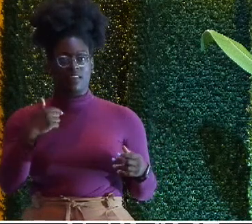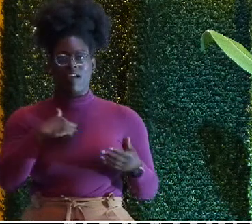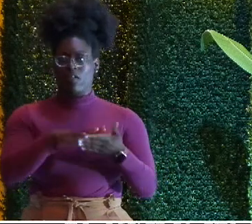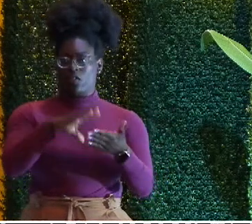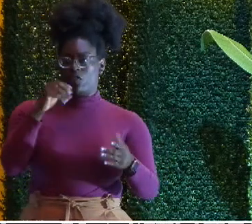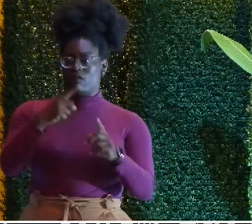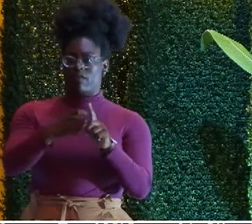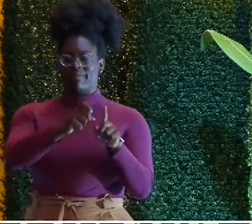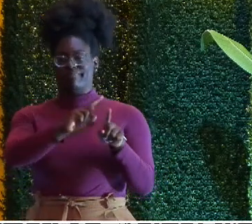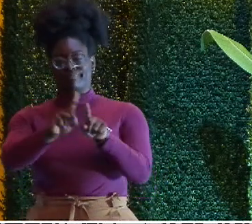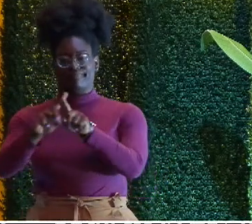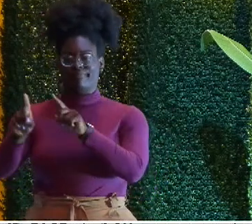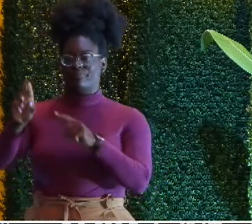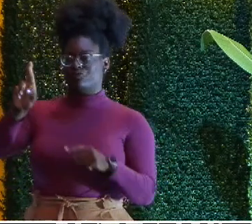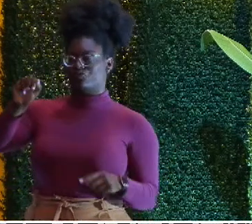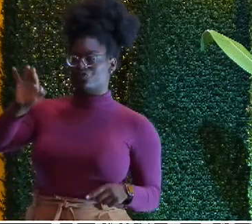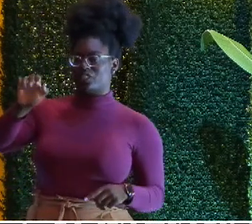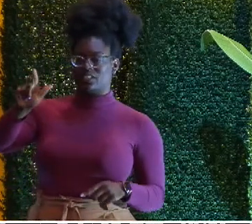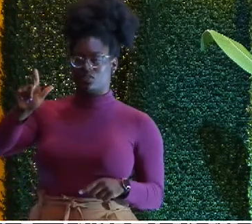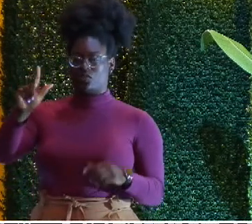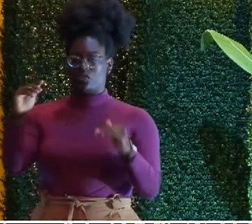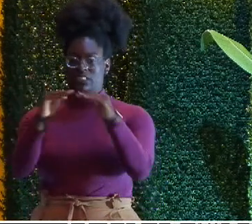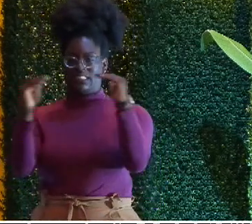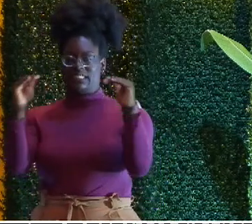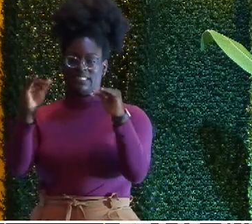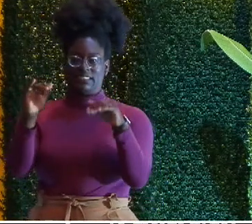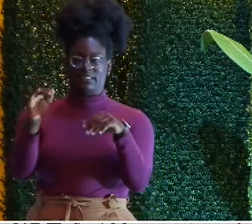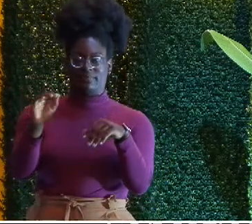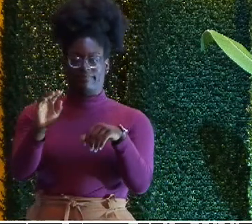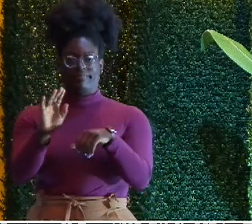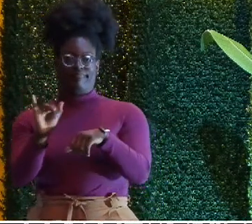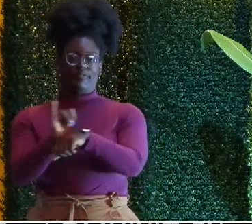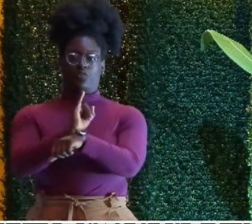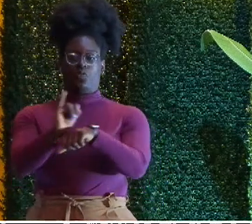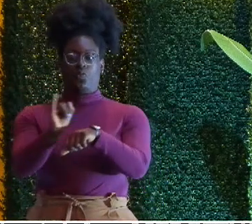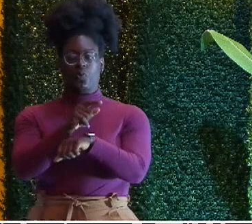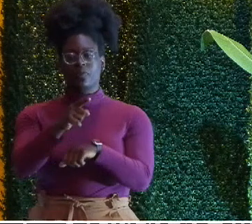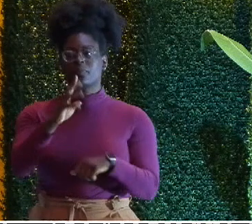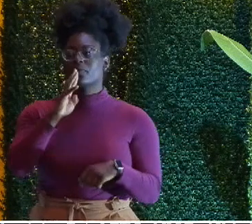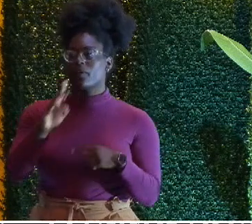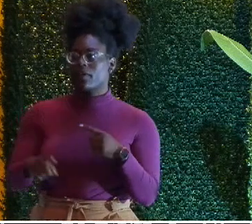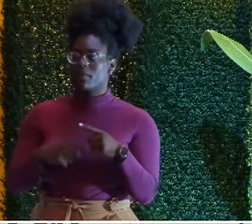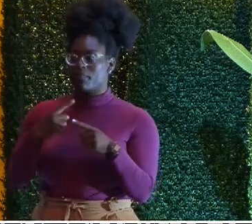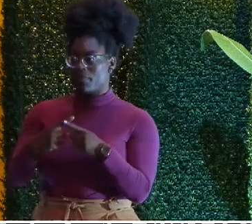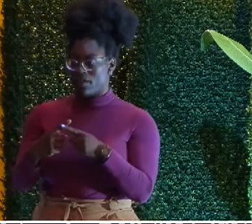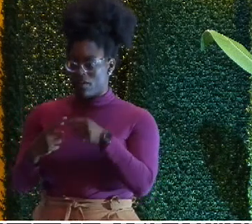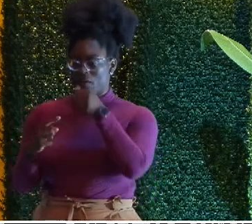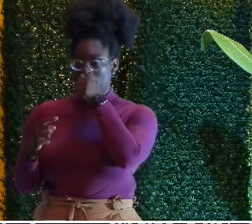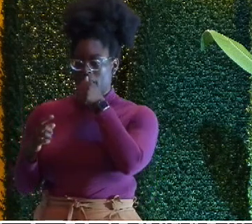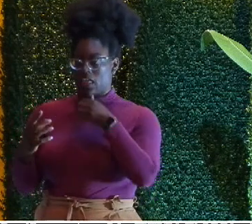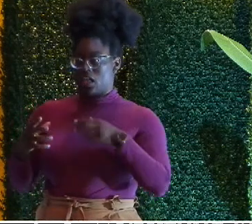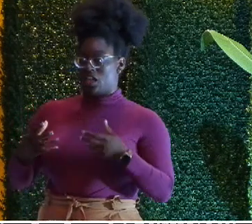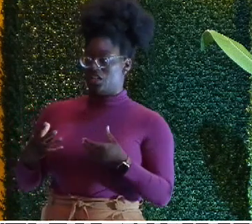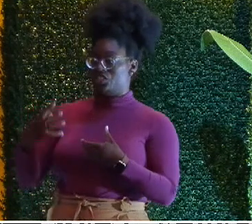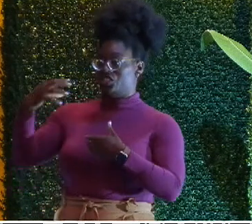little thing. Well, the one of the juiciest parts of it was when we were talking about internalized